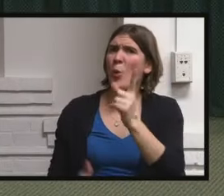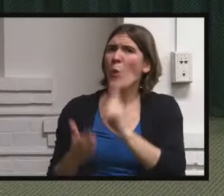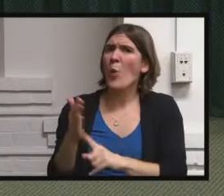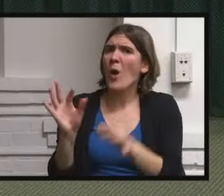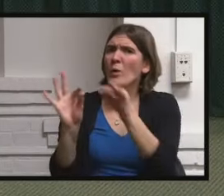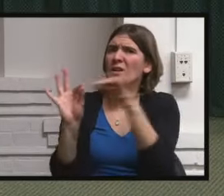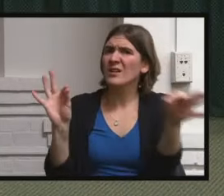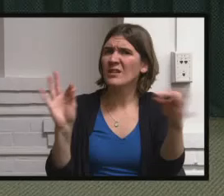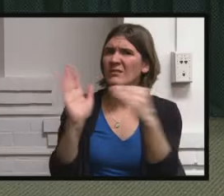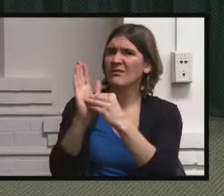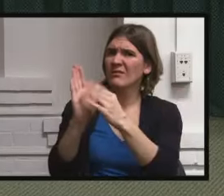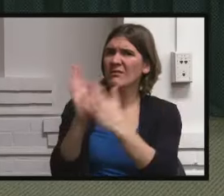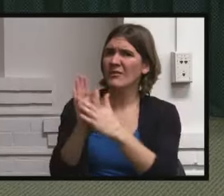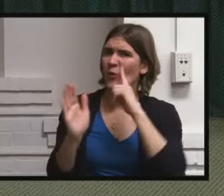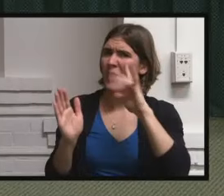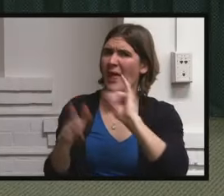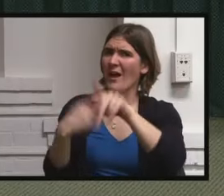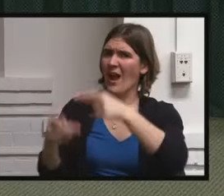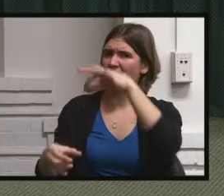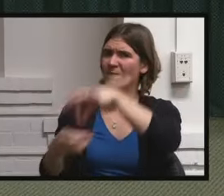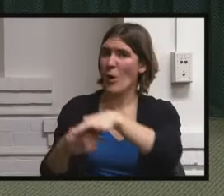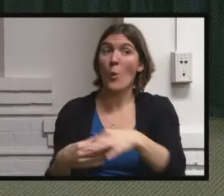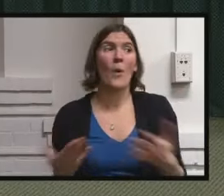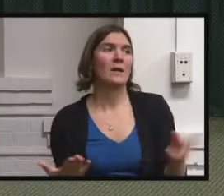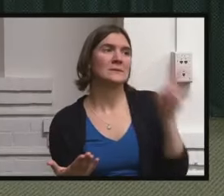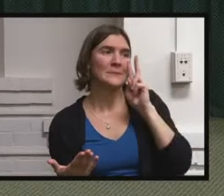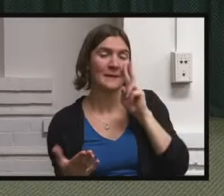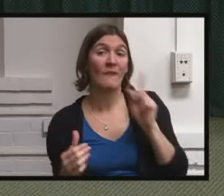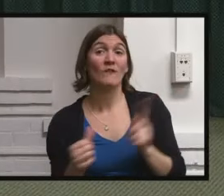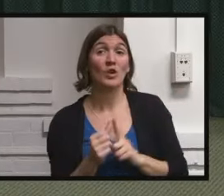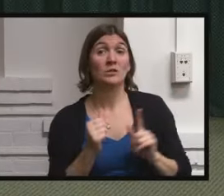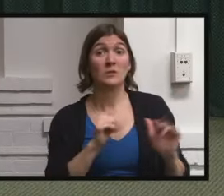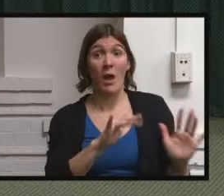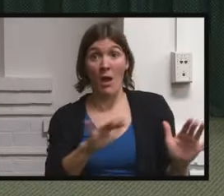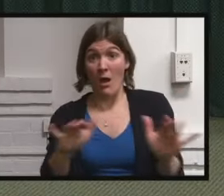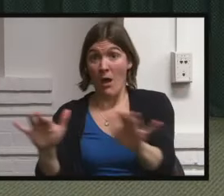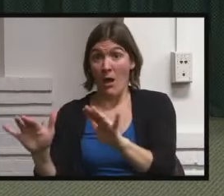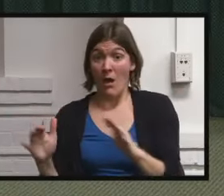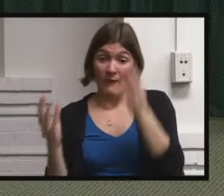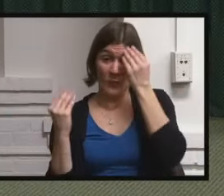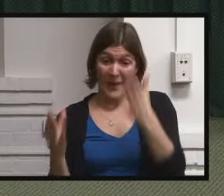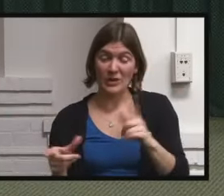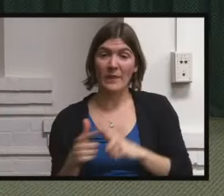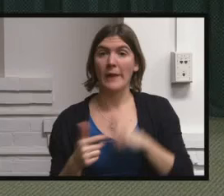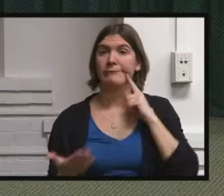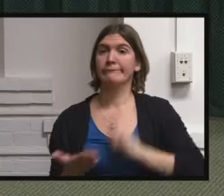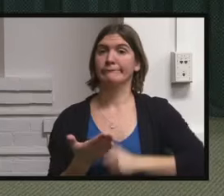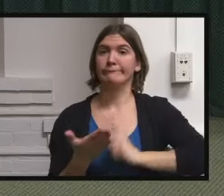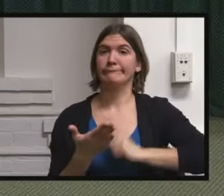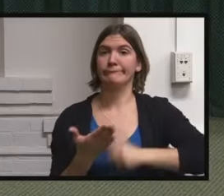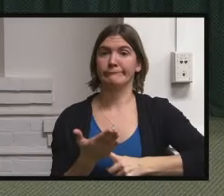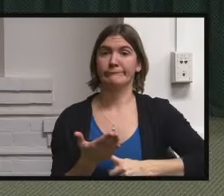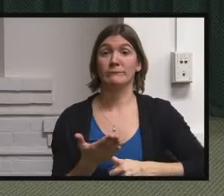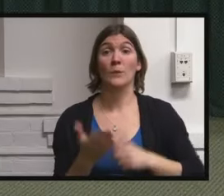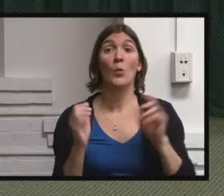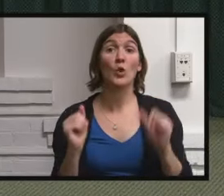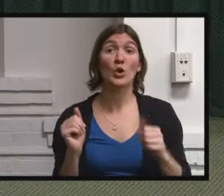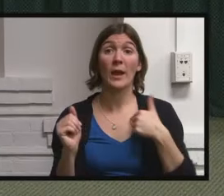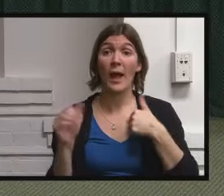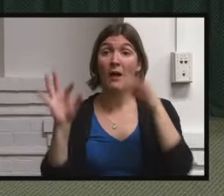the question we're going to decide after these informational meetings, for right. sure. I mean, that's the big question. And we could consider